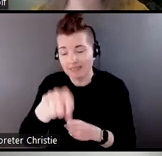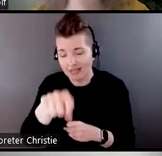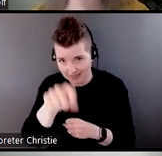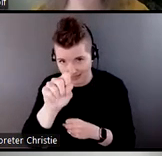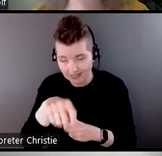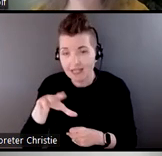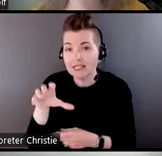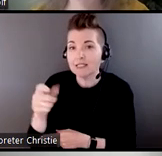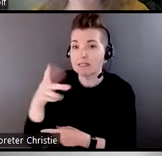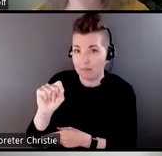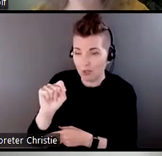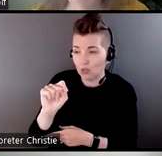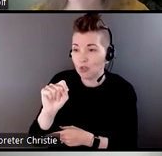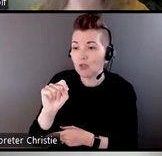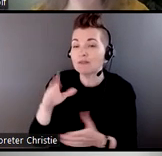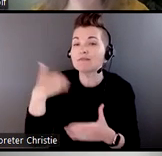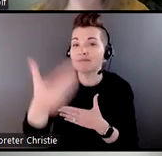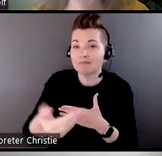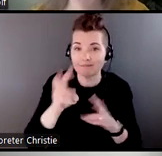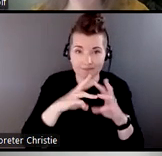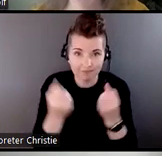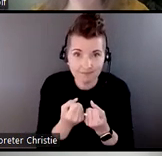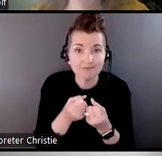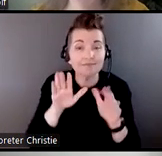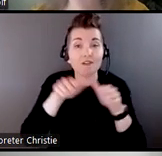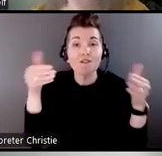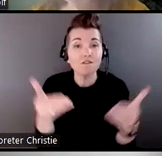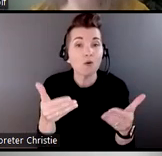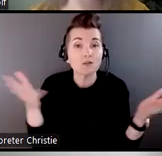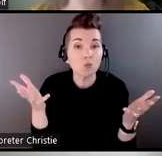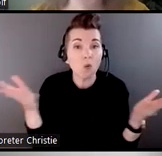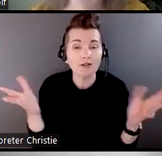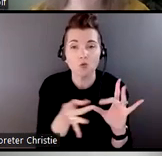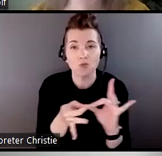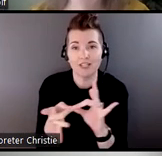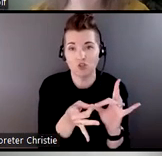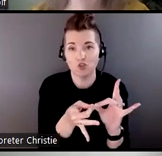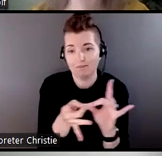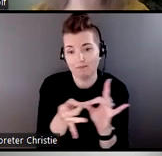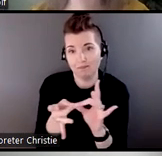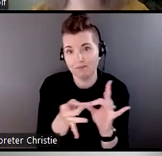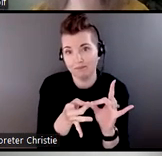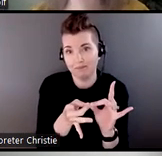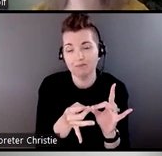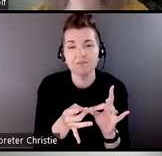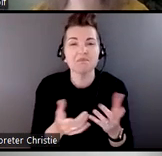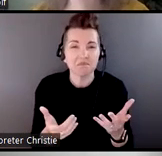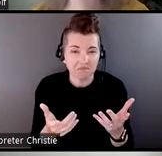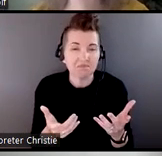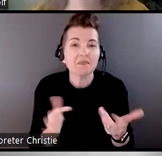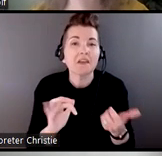workshop, and it's going to focus on relationships, because it's, I mean, just building relationships